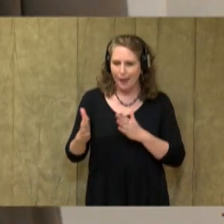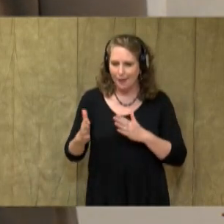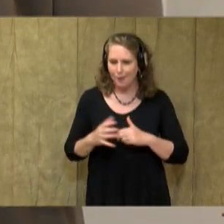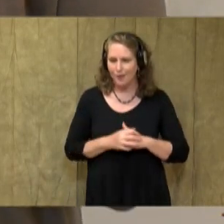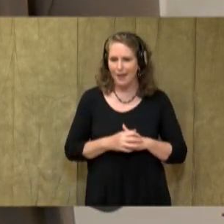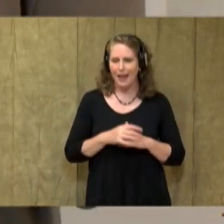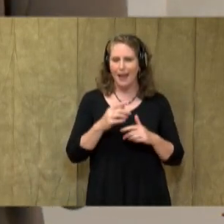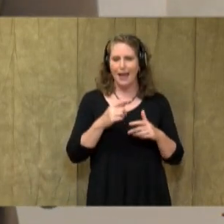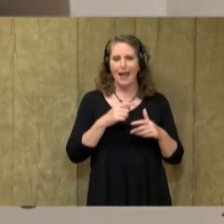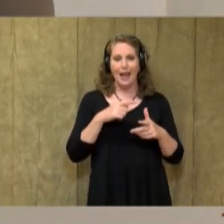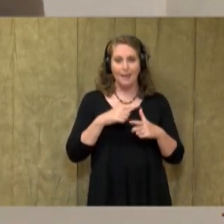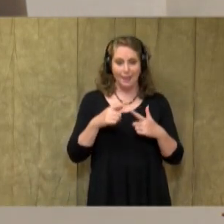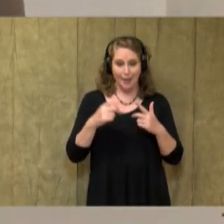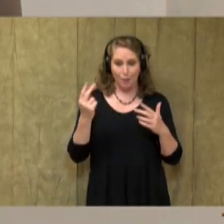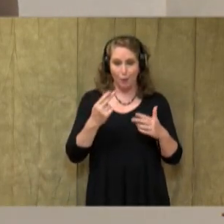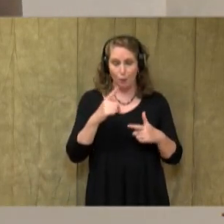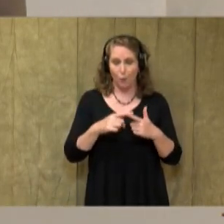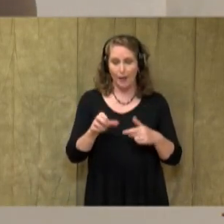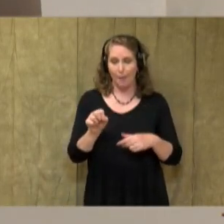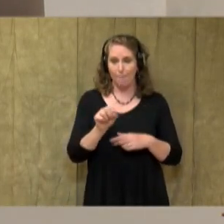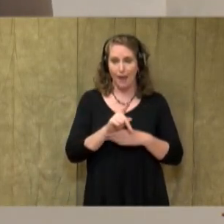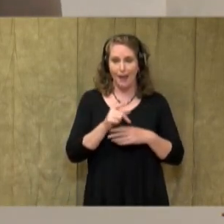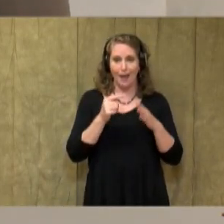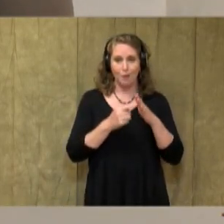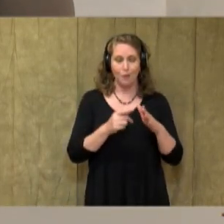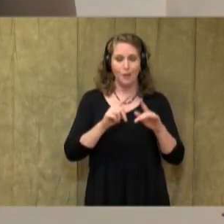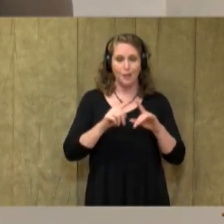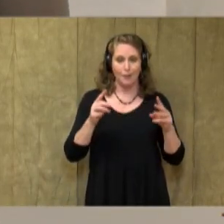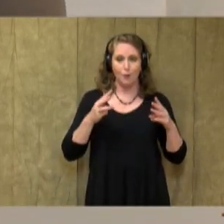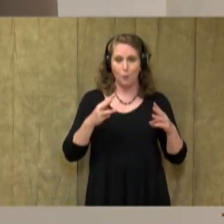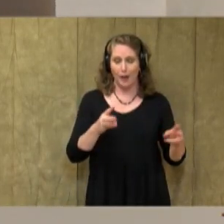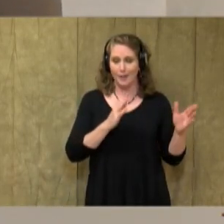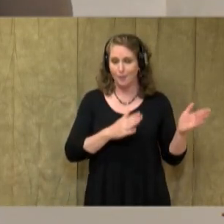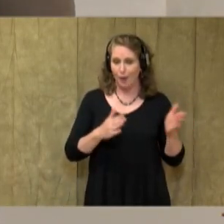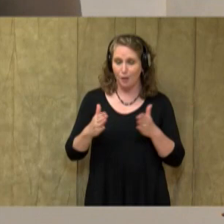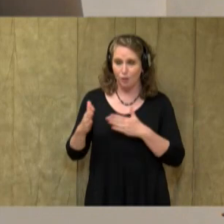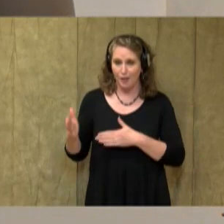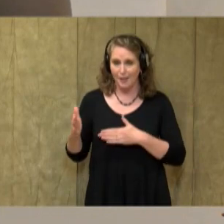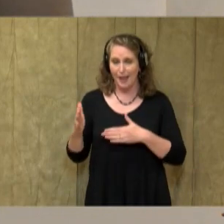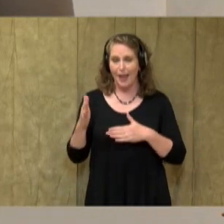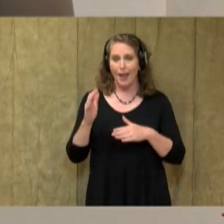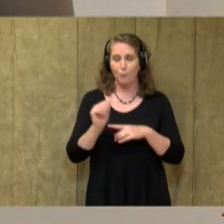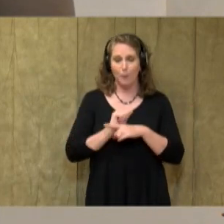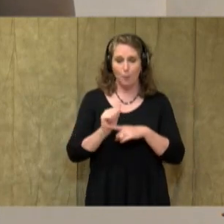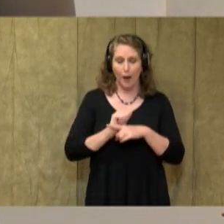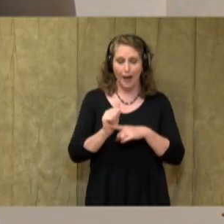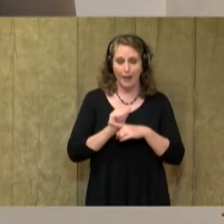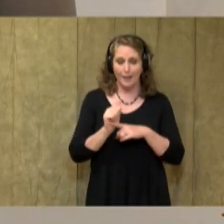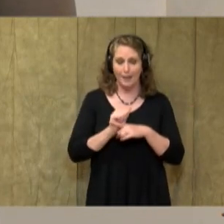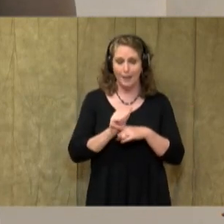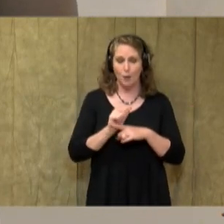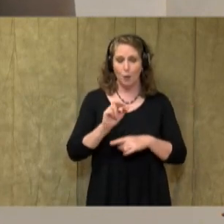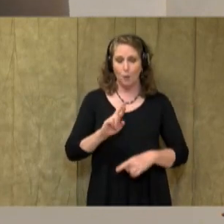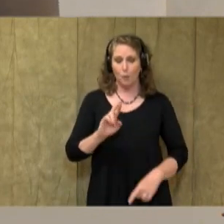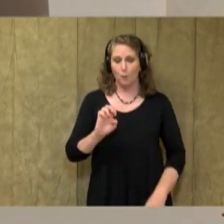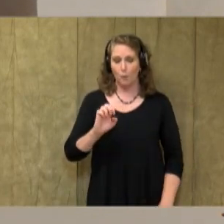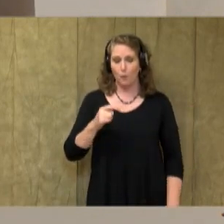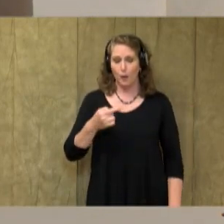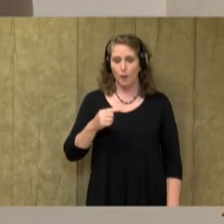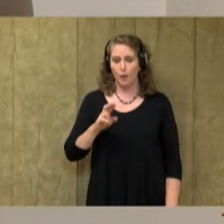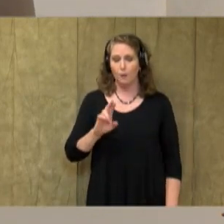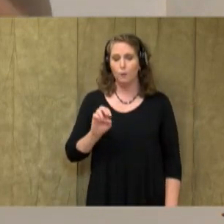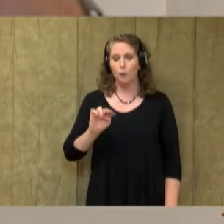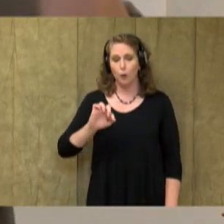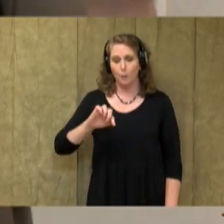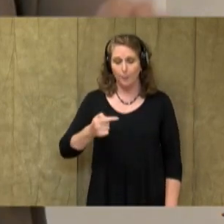And then next, on Thursday when we come back, I'll show you another couple of strategies and we'll work some more with regrouping with subtraction. We're going